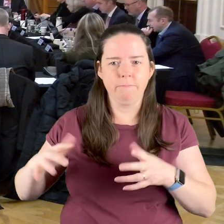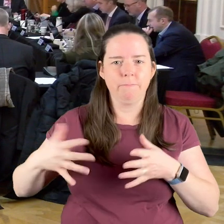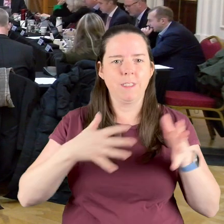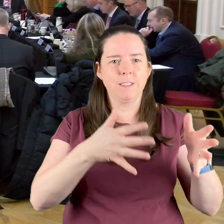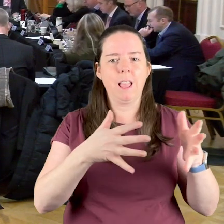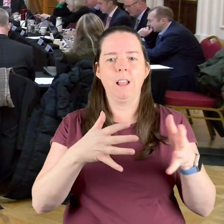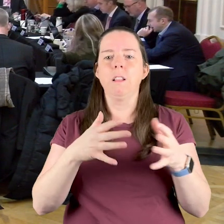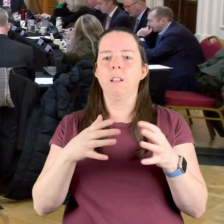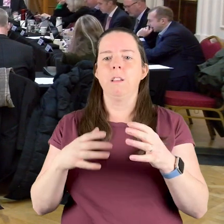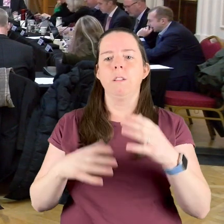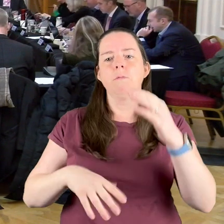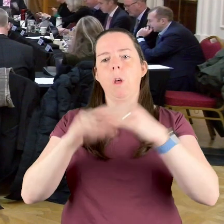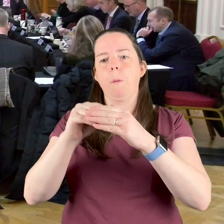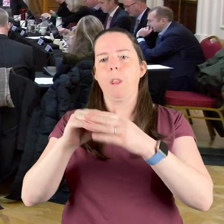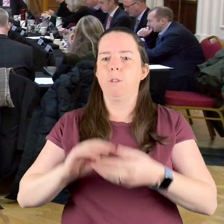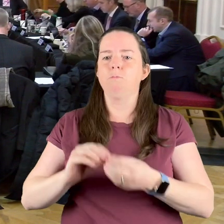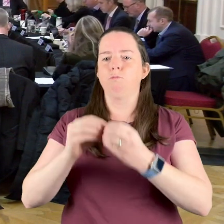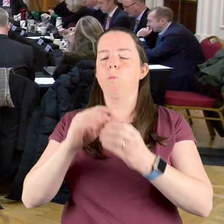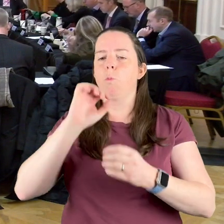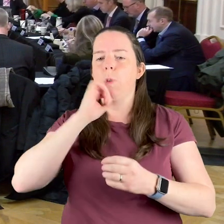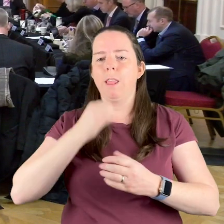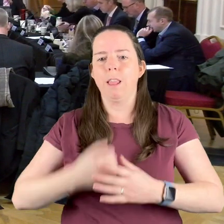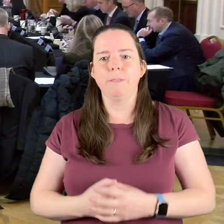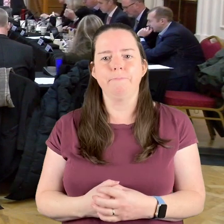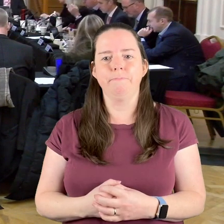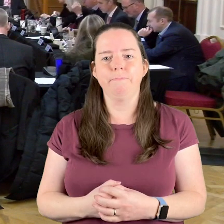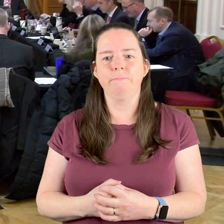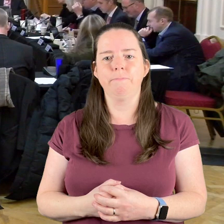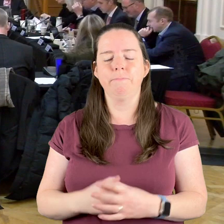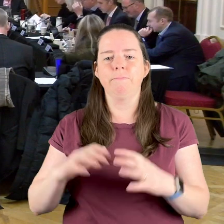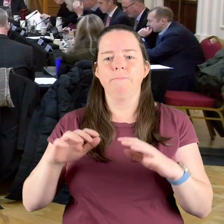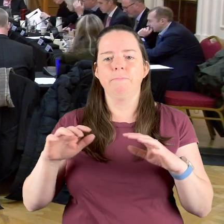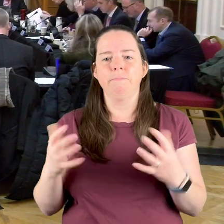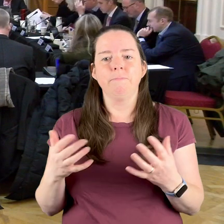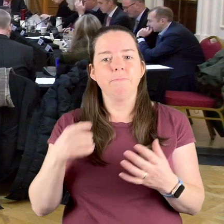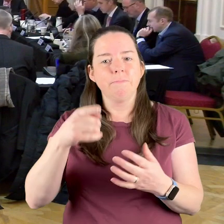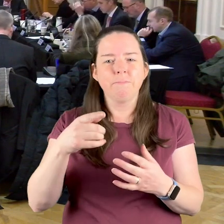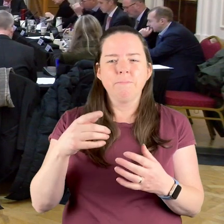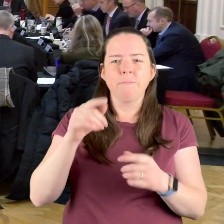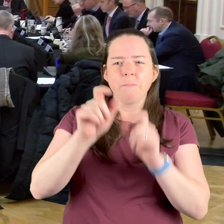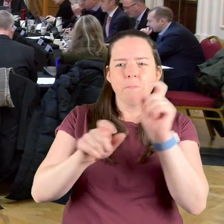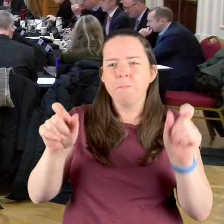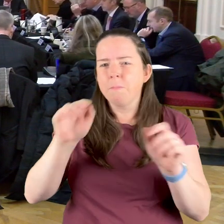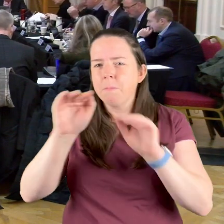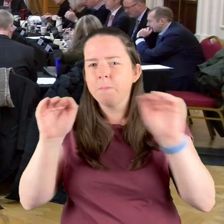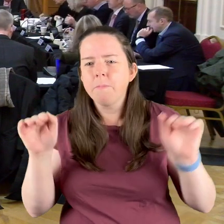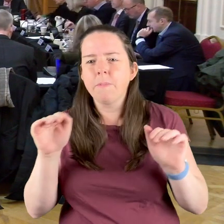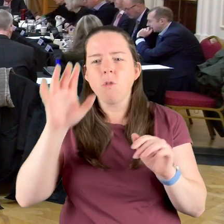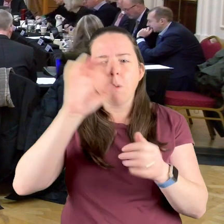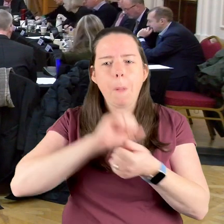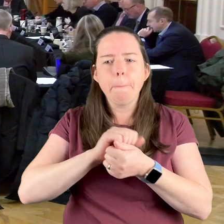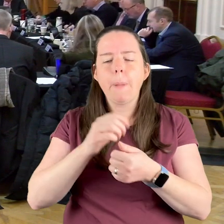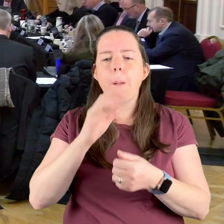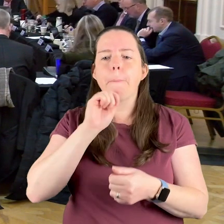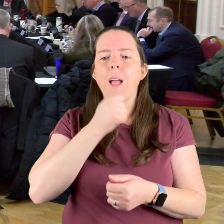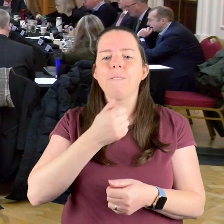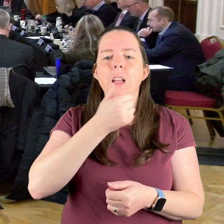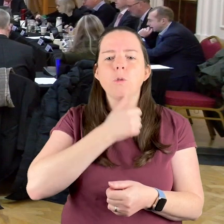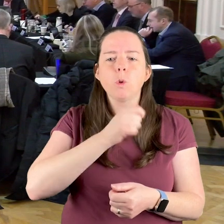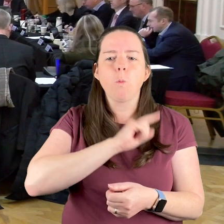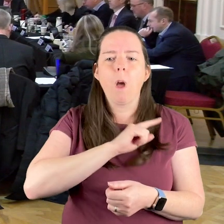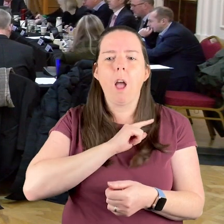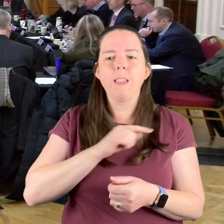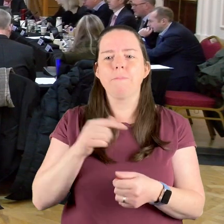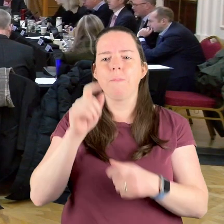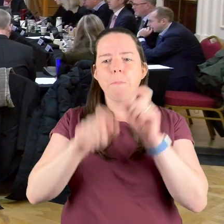British sign language will also be produced and uploaded. Can members remember to use your microphones when you speak for the